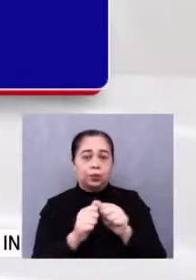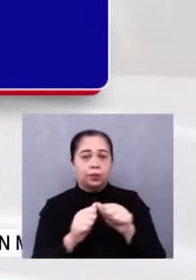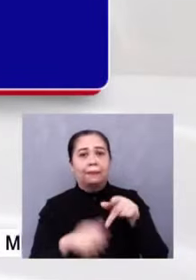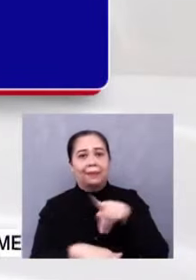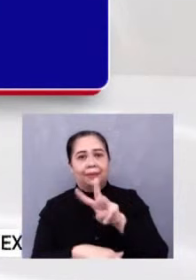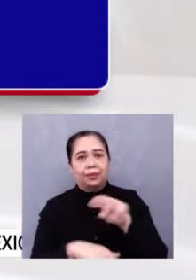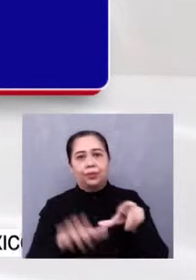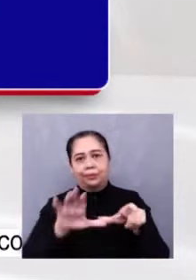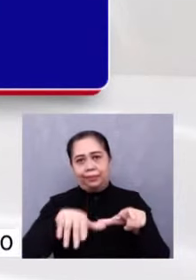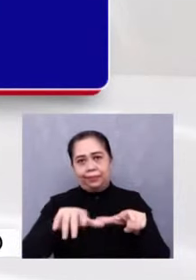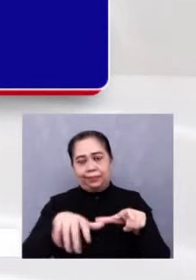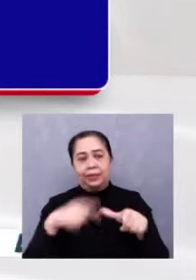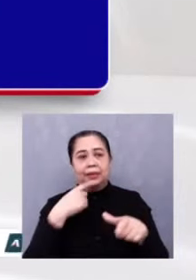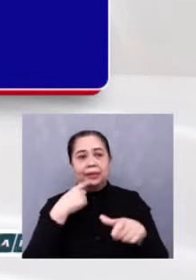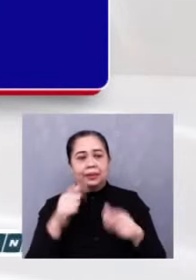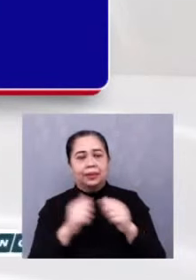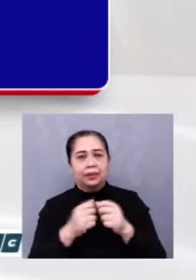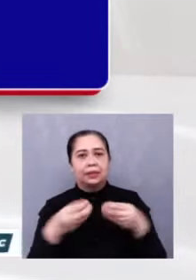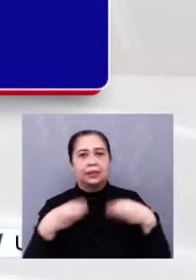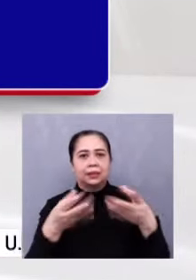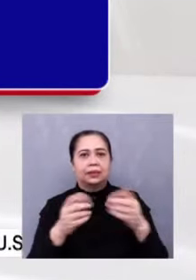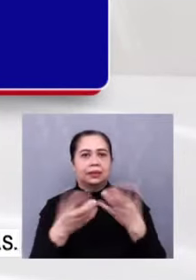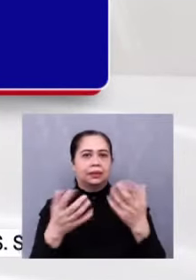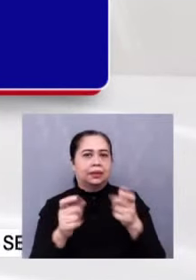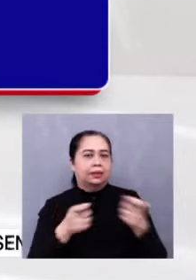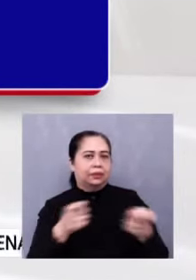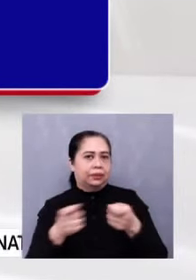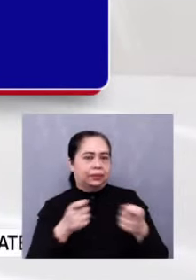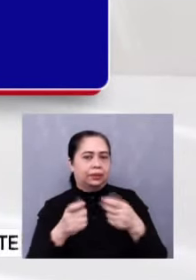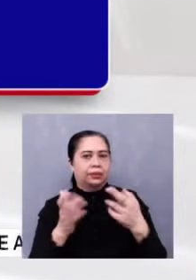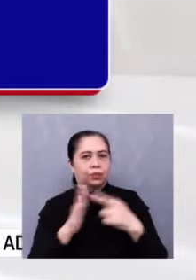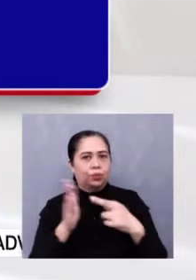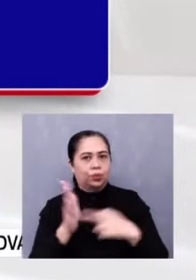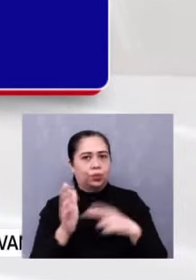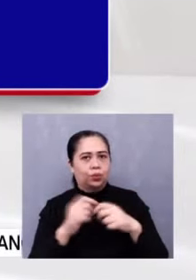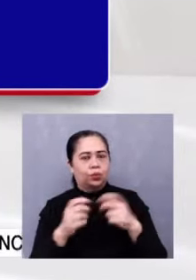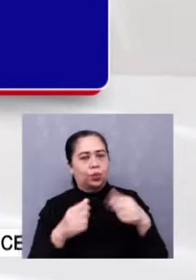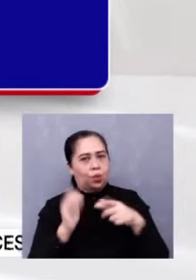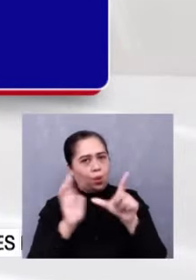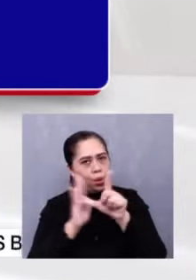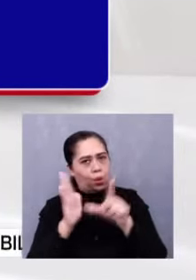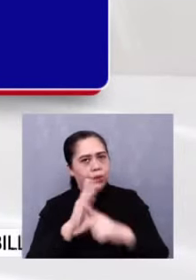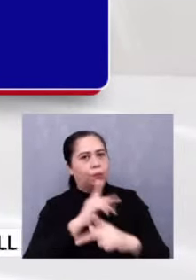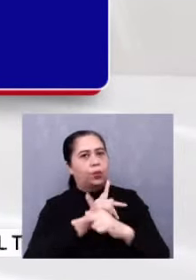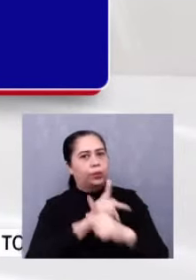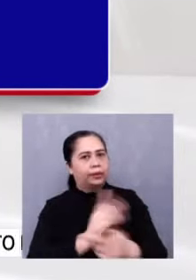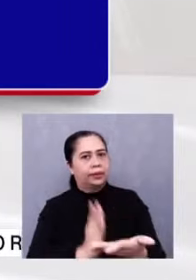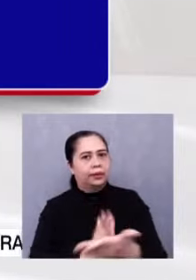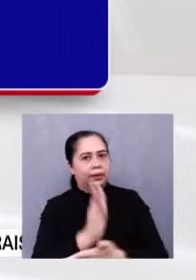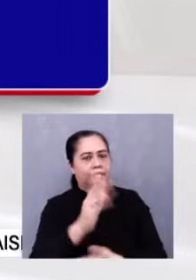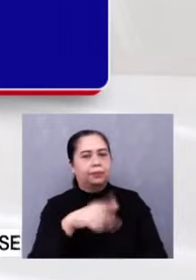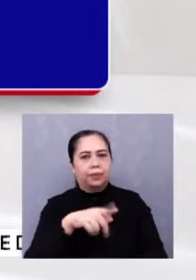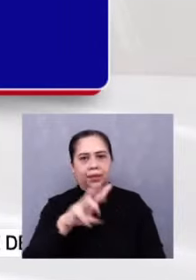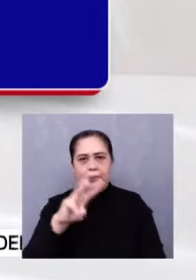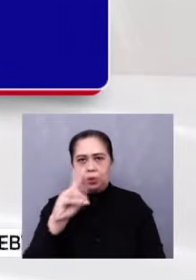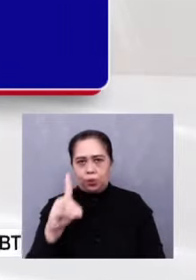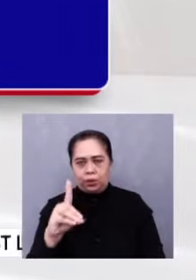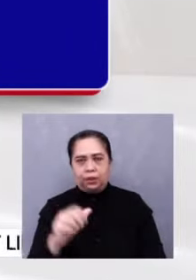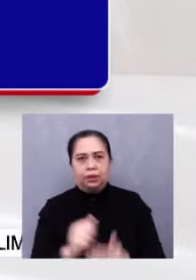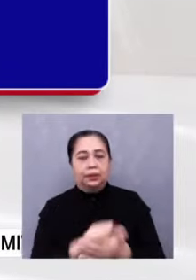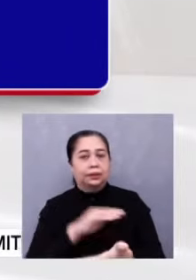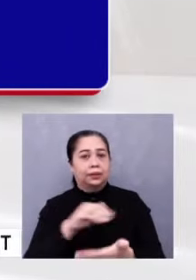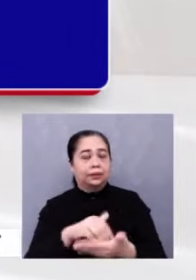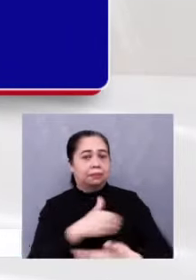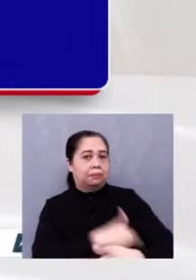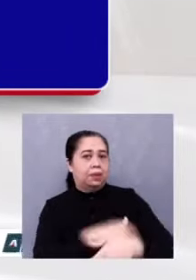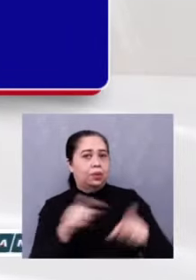It says it has issued several regulations aimed at upholding laws that protect the rights of PWDs. The Central Bank has also